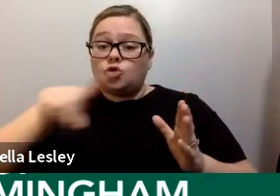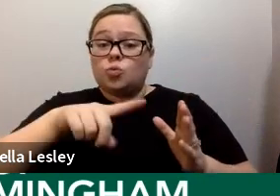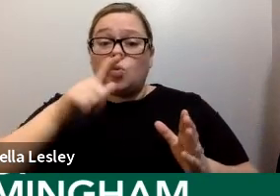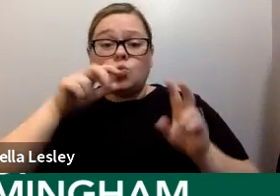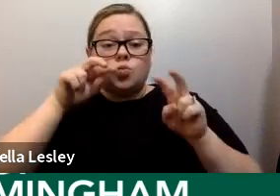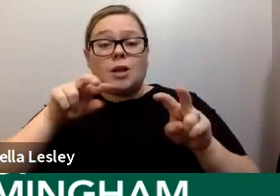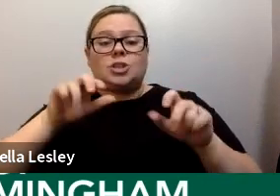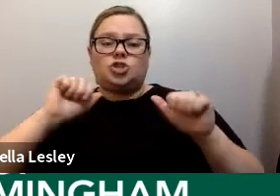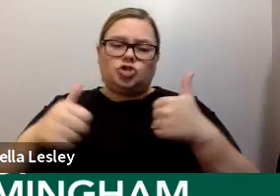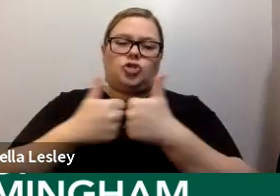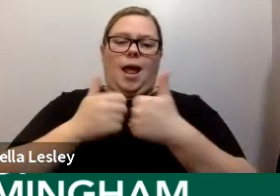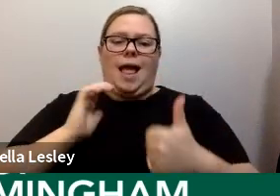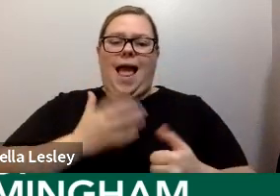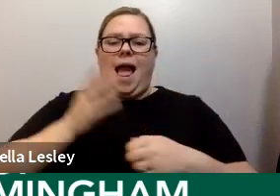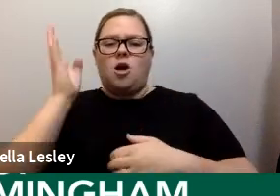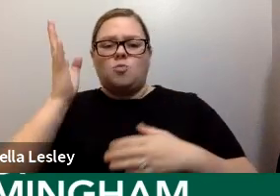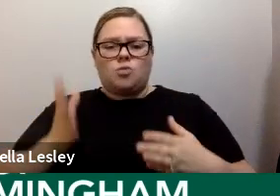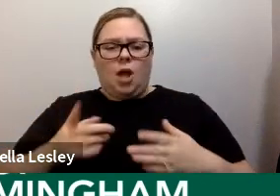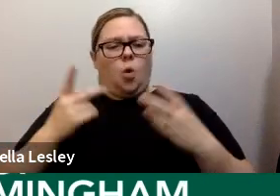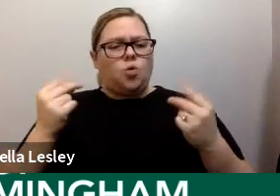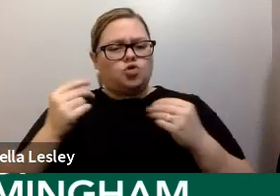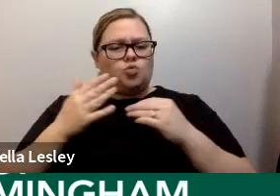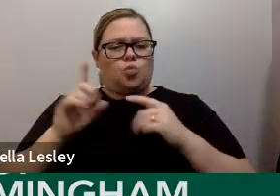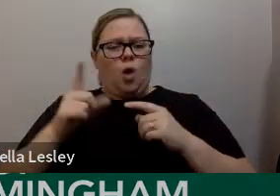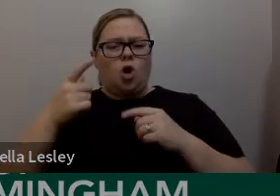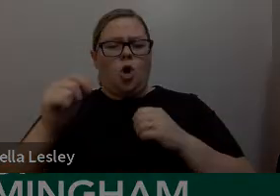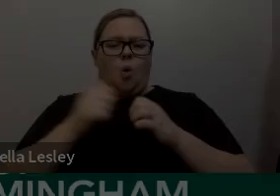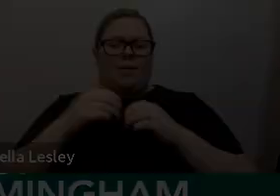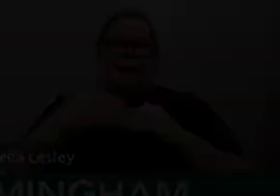our presenters on where they need to go with the next stage of their research. Thank you.